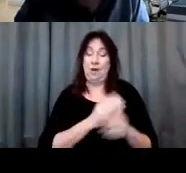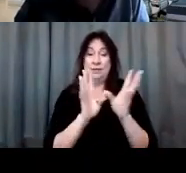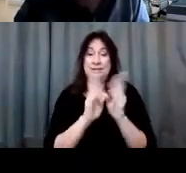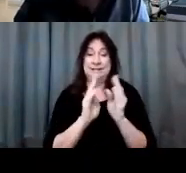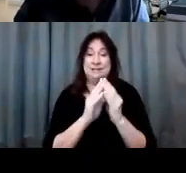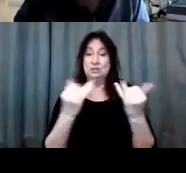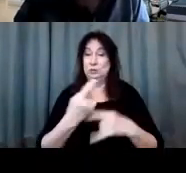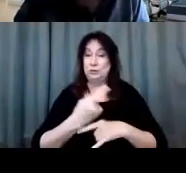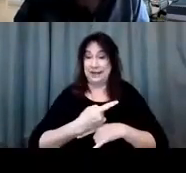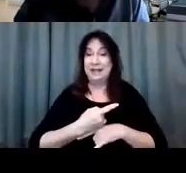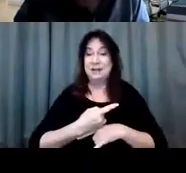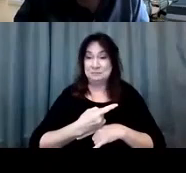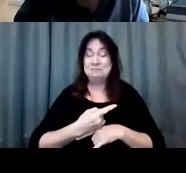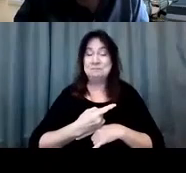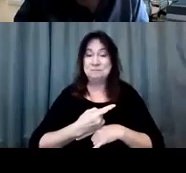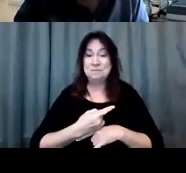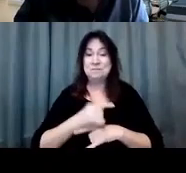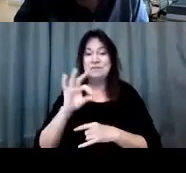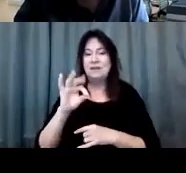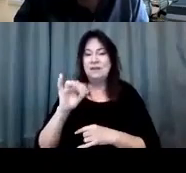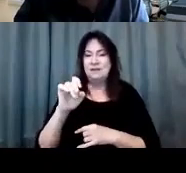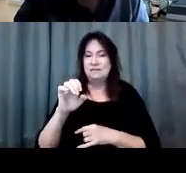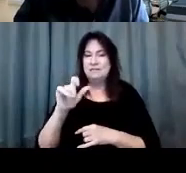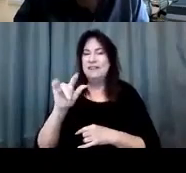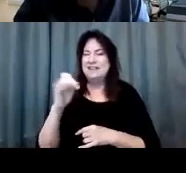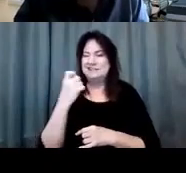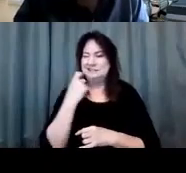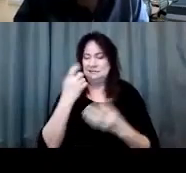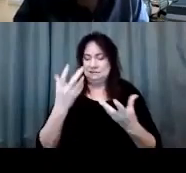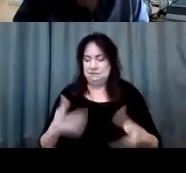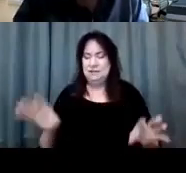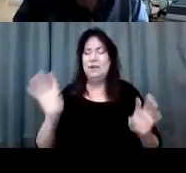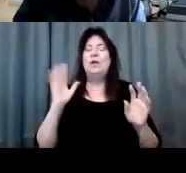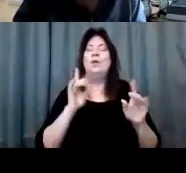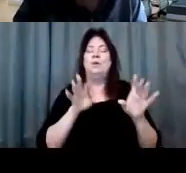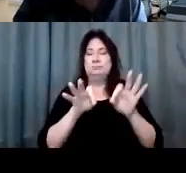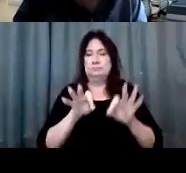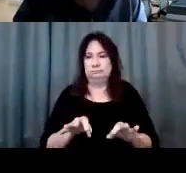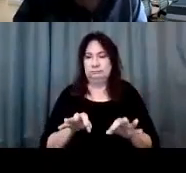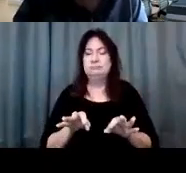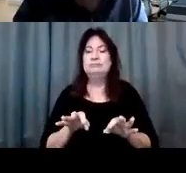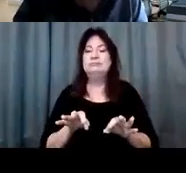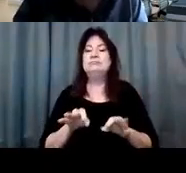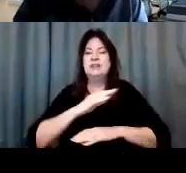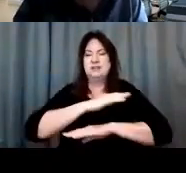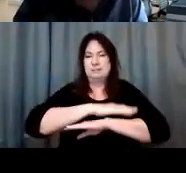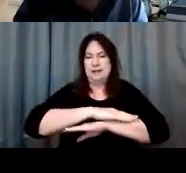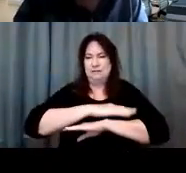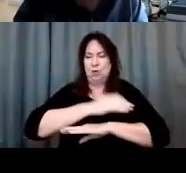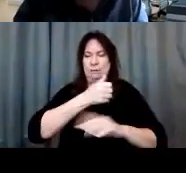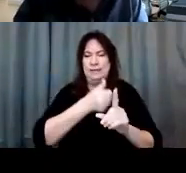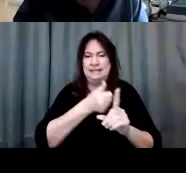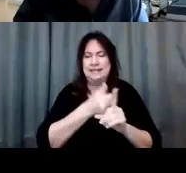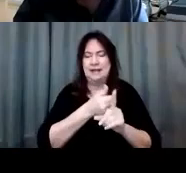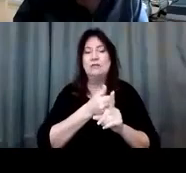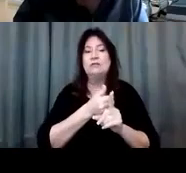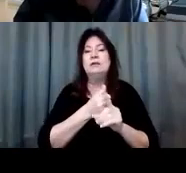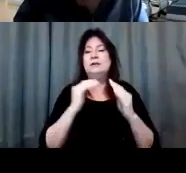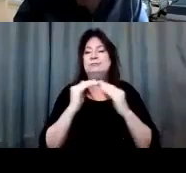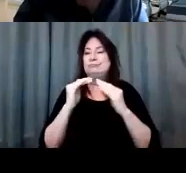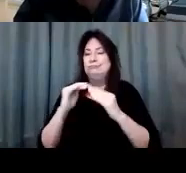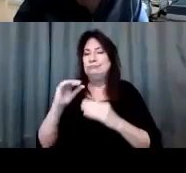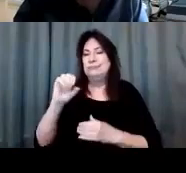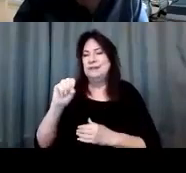today. As Felice said, we're going to cover some things as being in the platform, and our colleagues at Scarrett